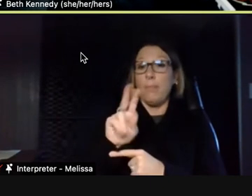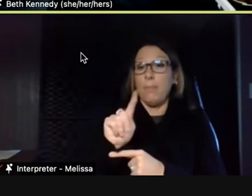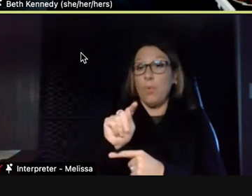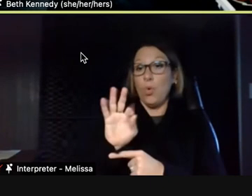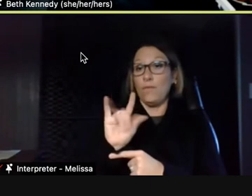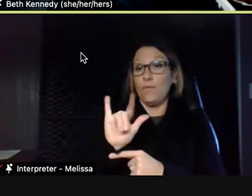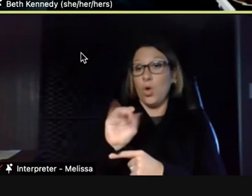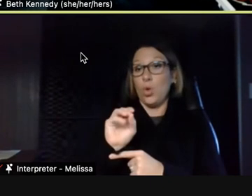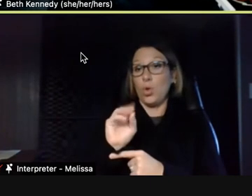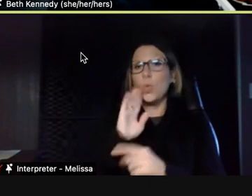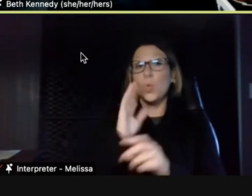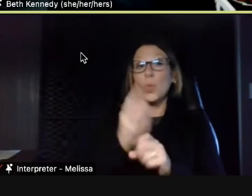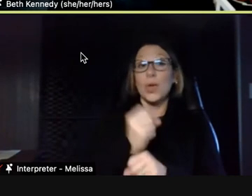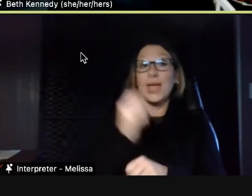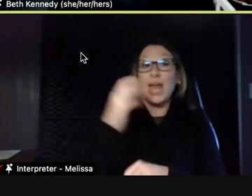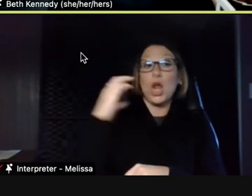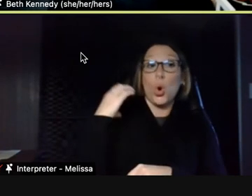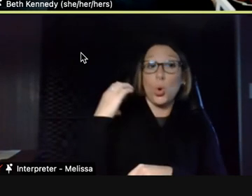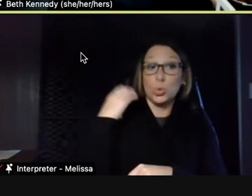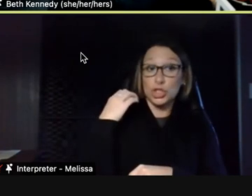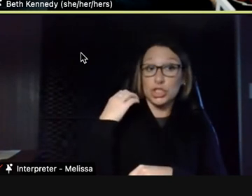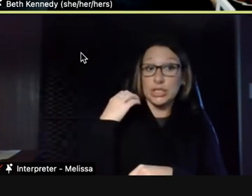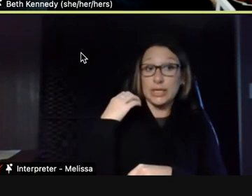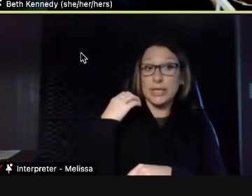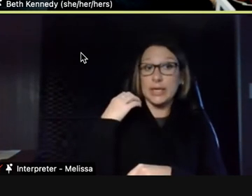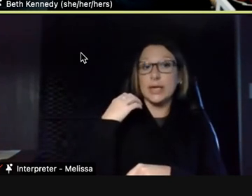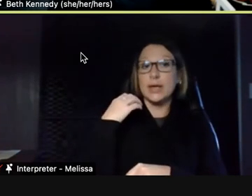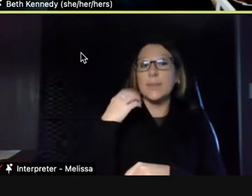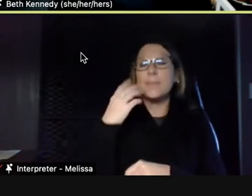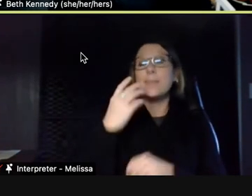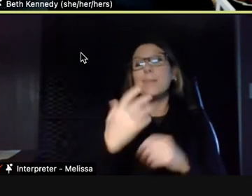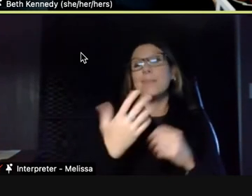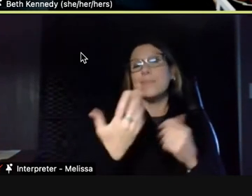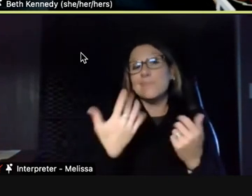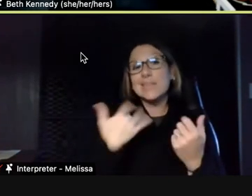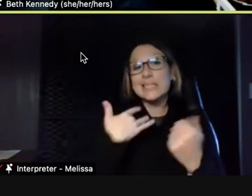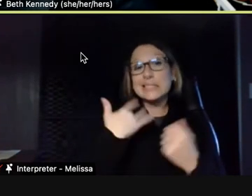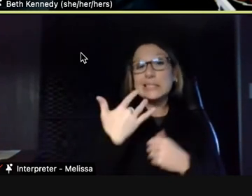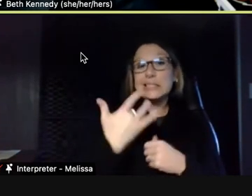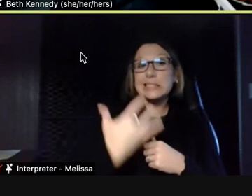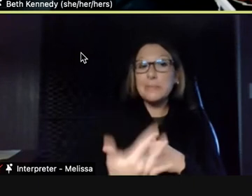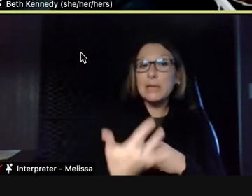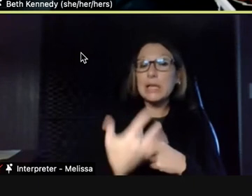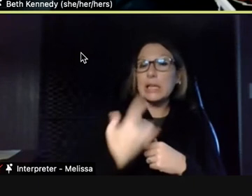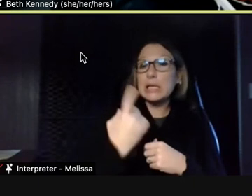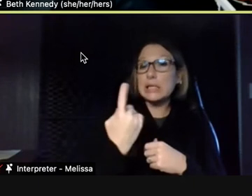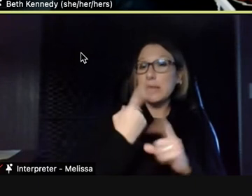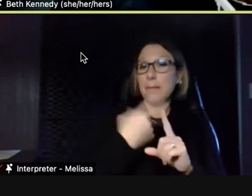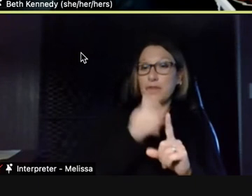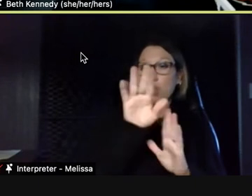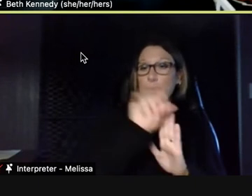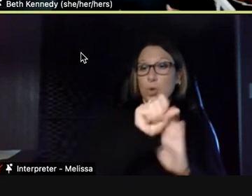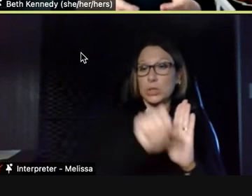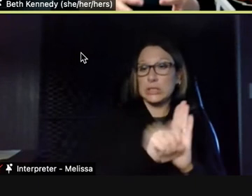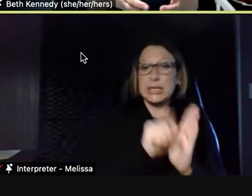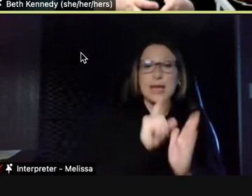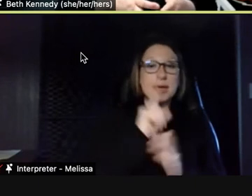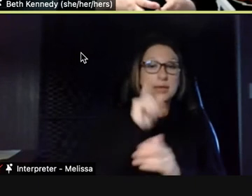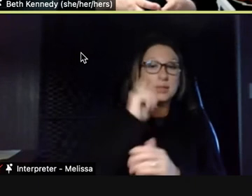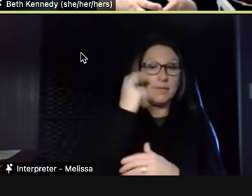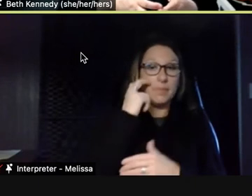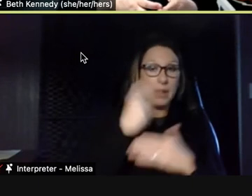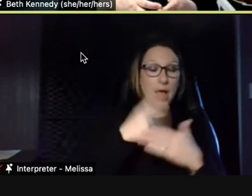an expert in deafblindness. Often, most of the time, that's someone from your state deafblind project. So